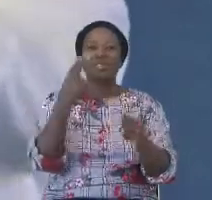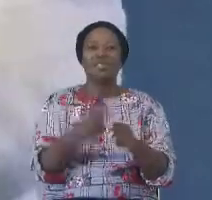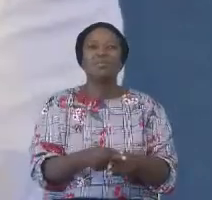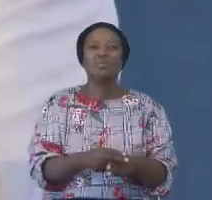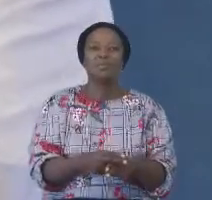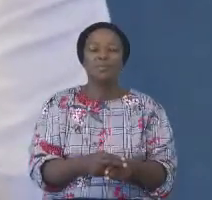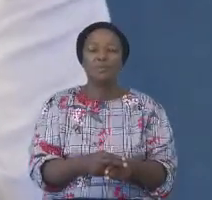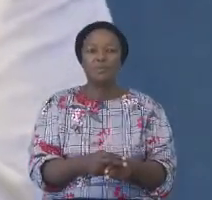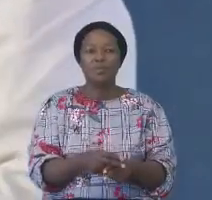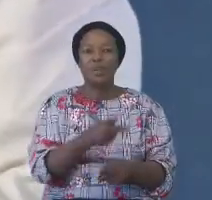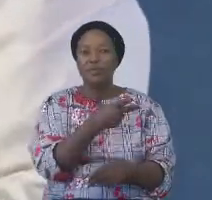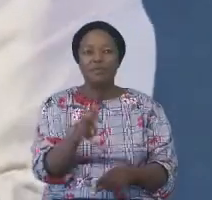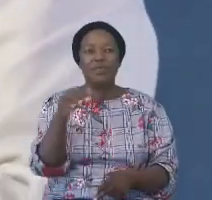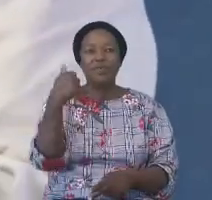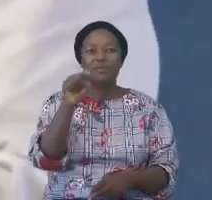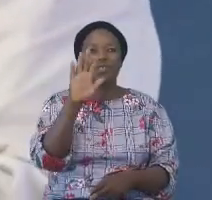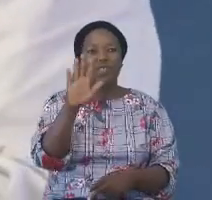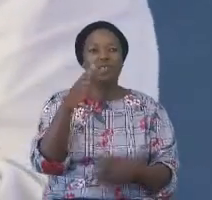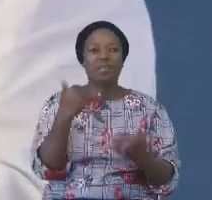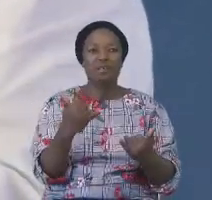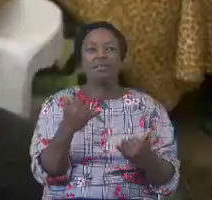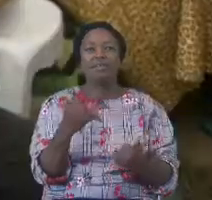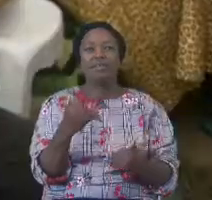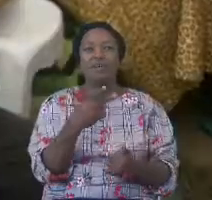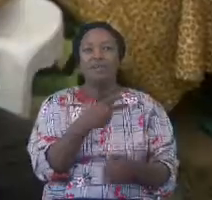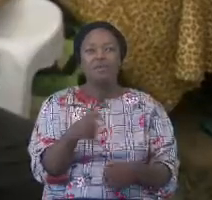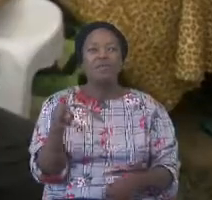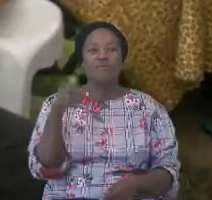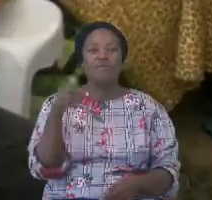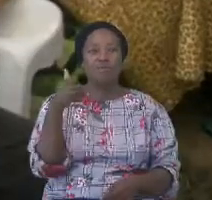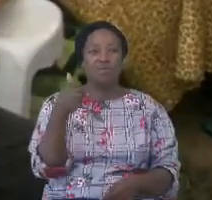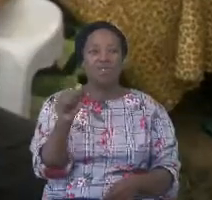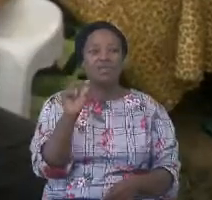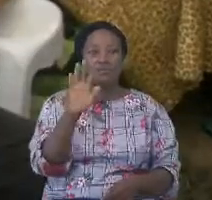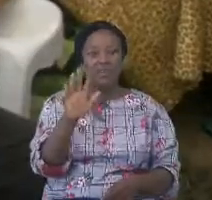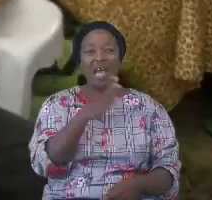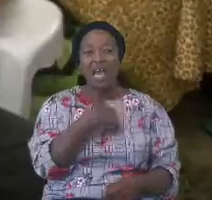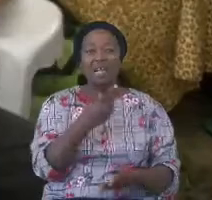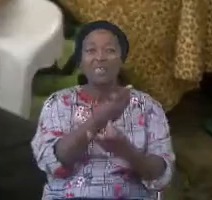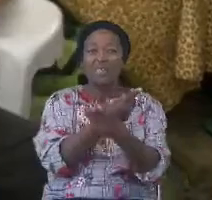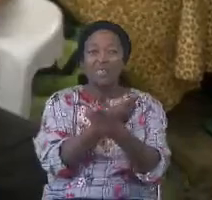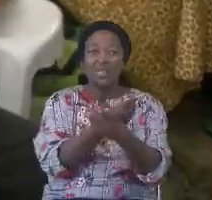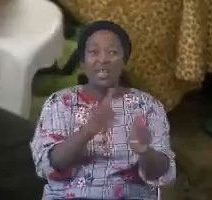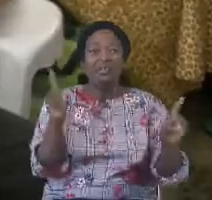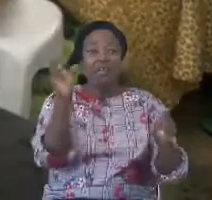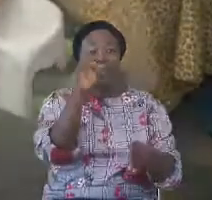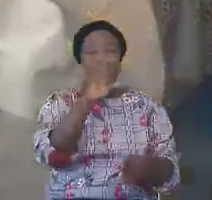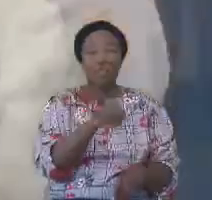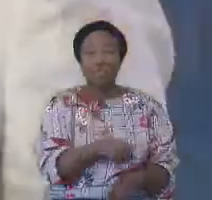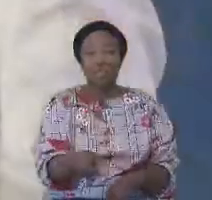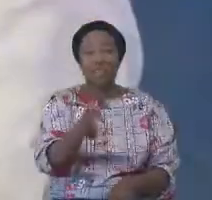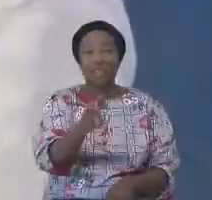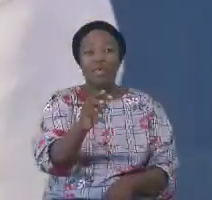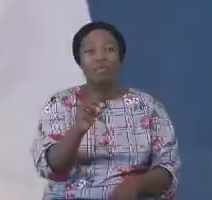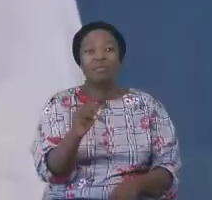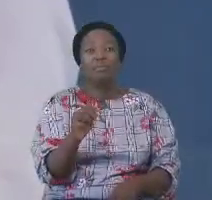any time in our lives in jesus name look at verse 15 there in verse 15 and